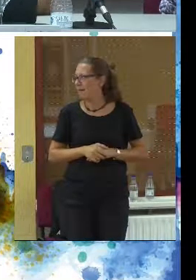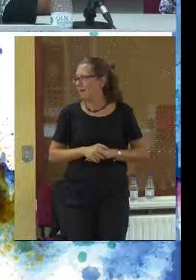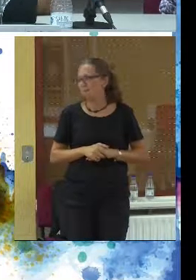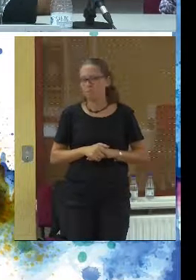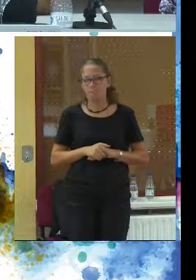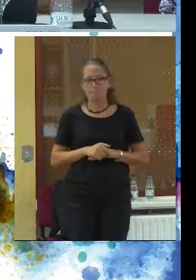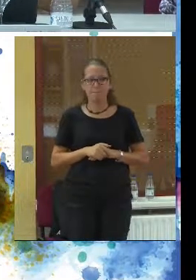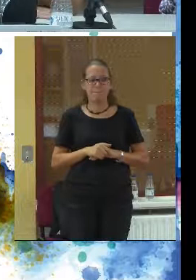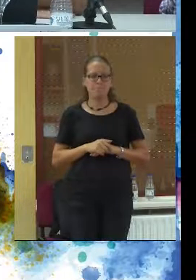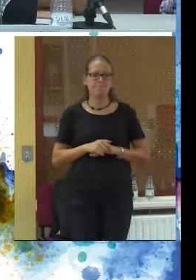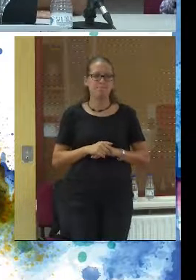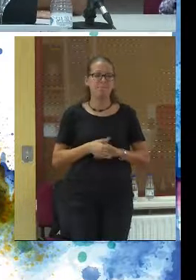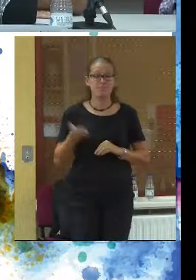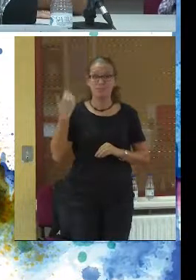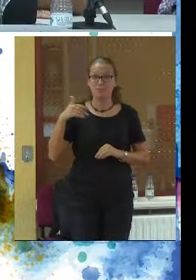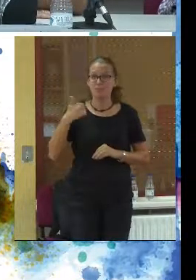process.